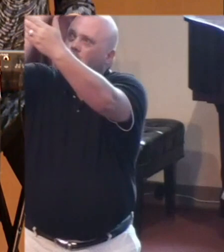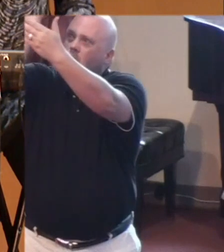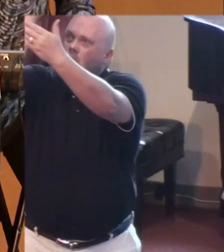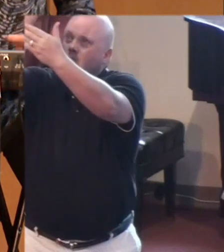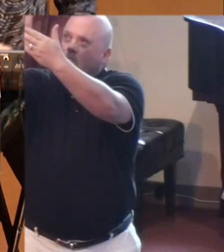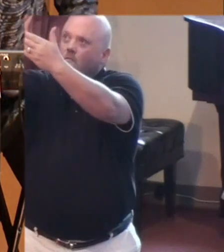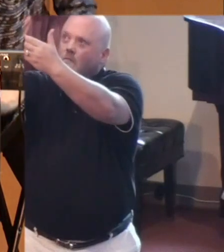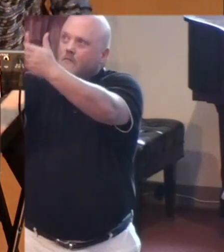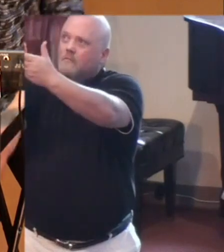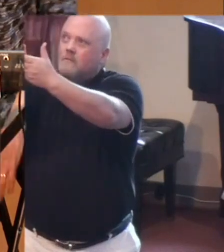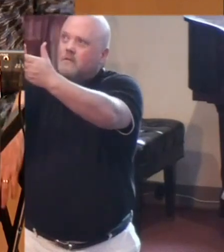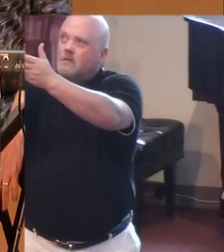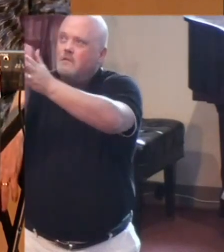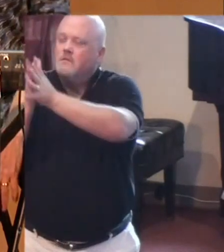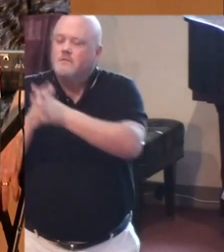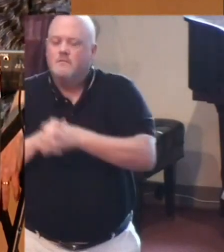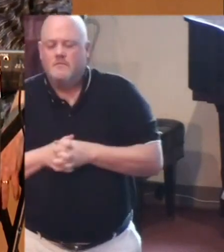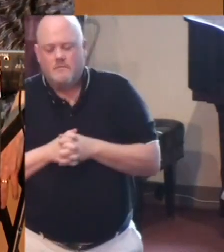angels'